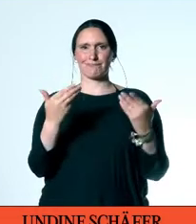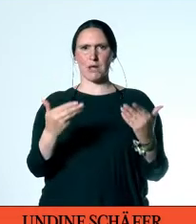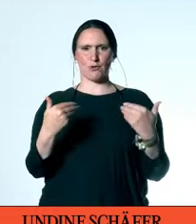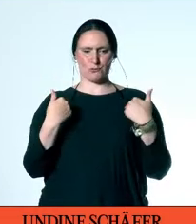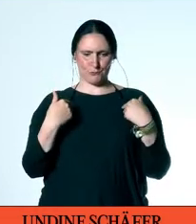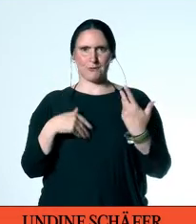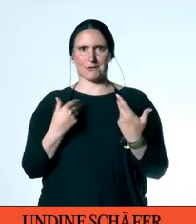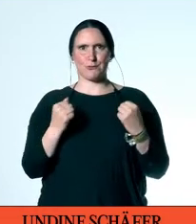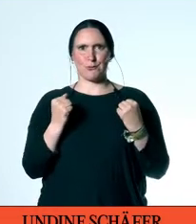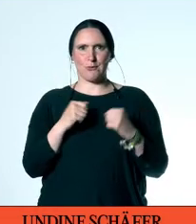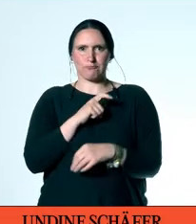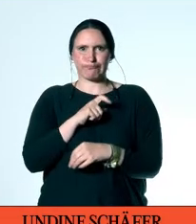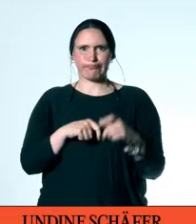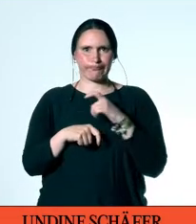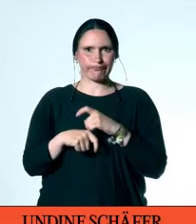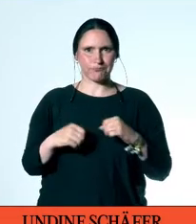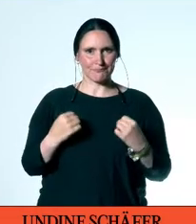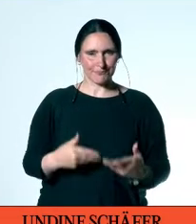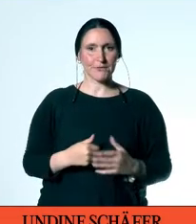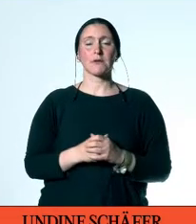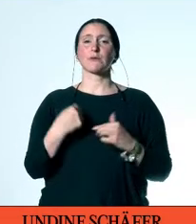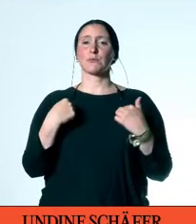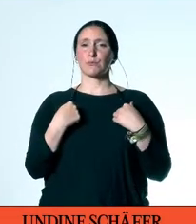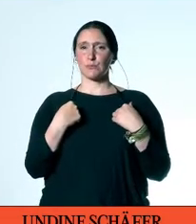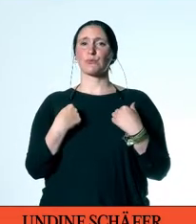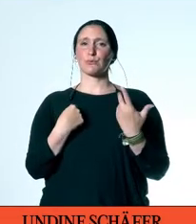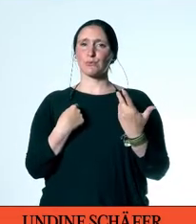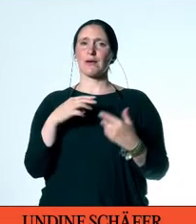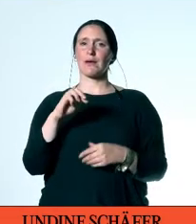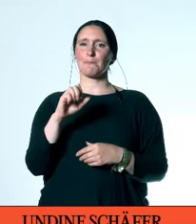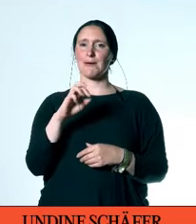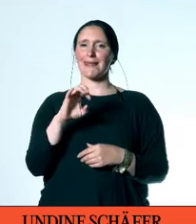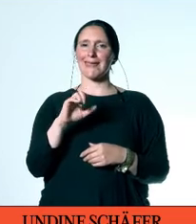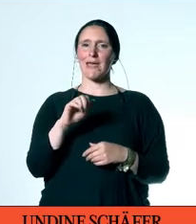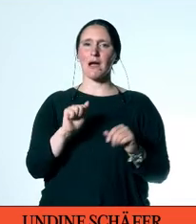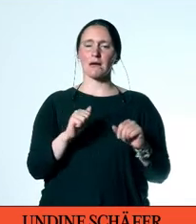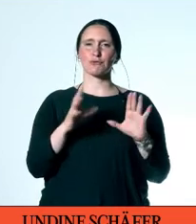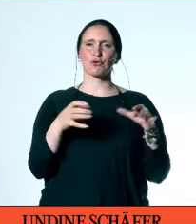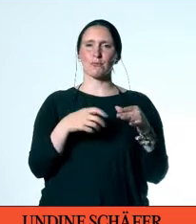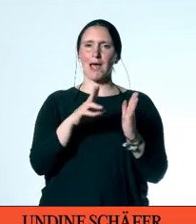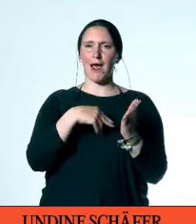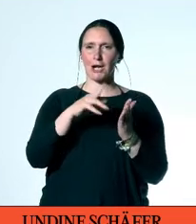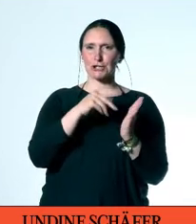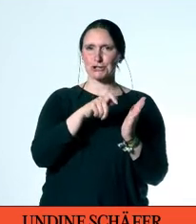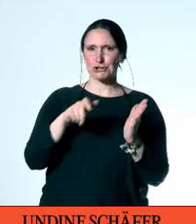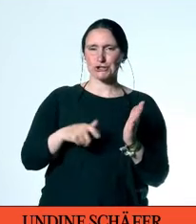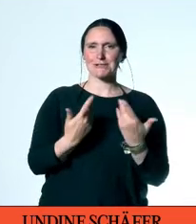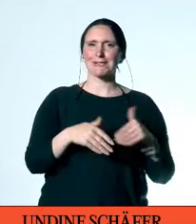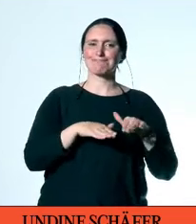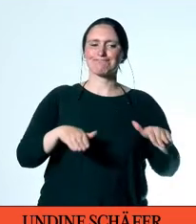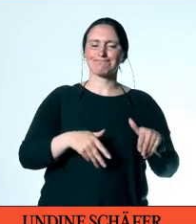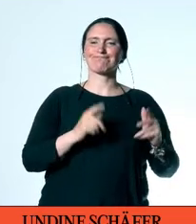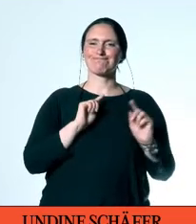In Mareya, we are a group of artists. We work on different things, but we are all committed basically to work on the